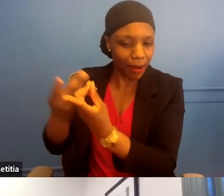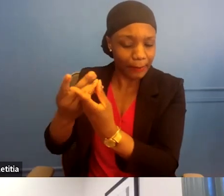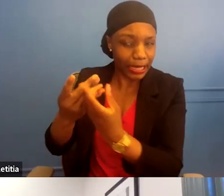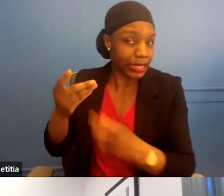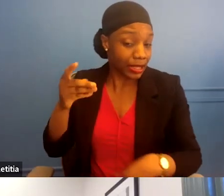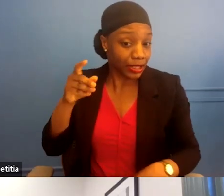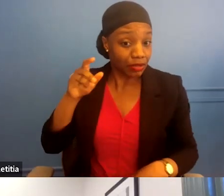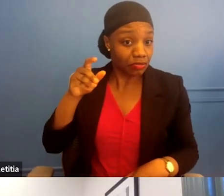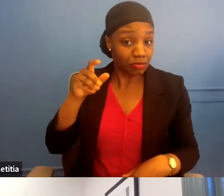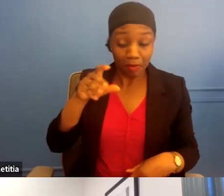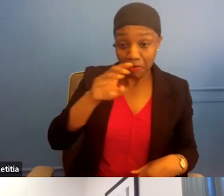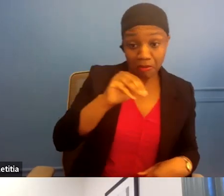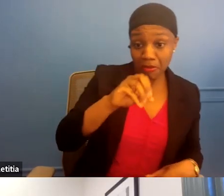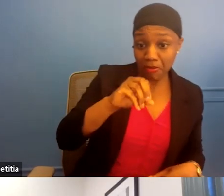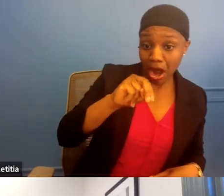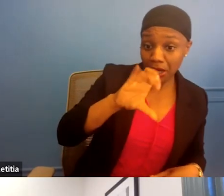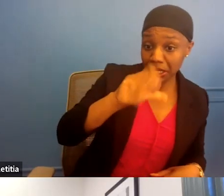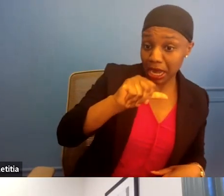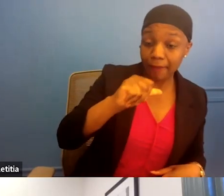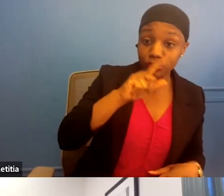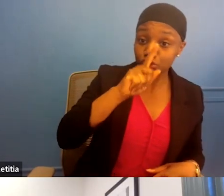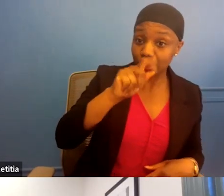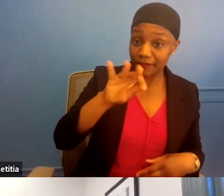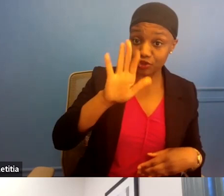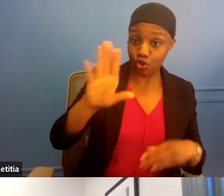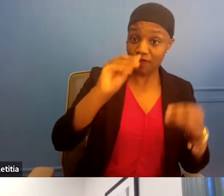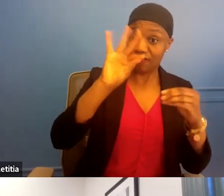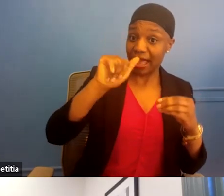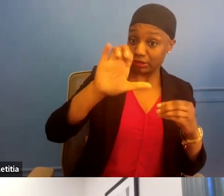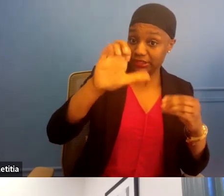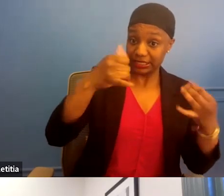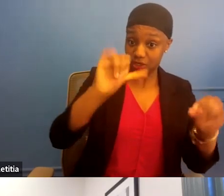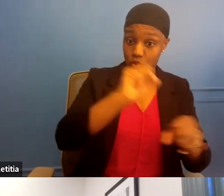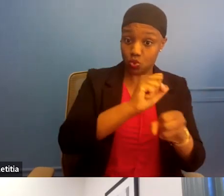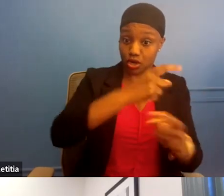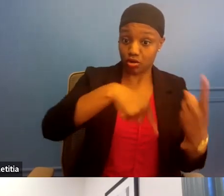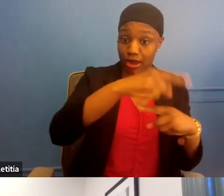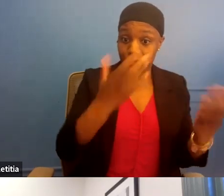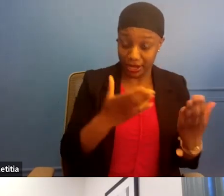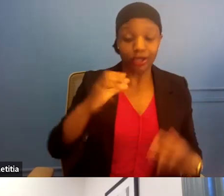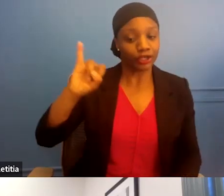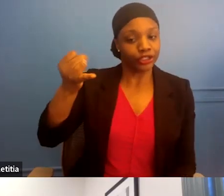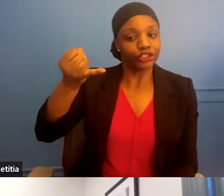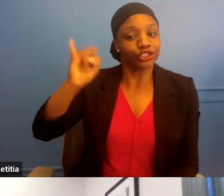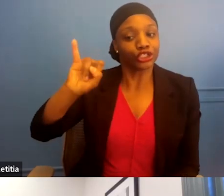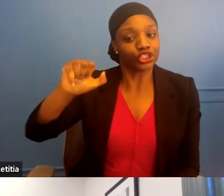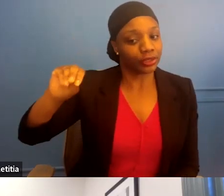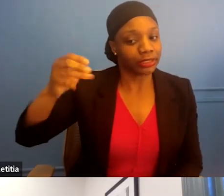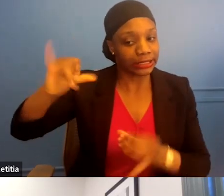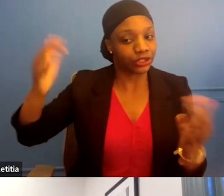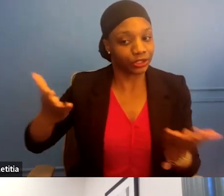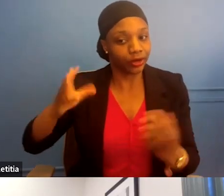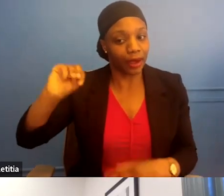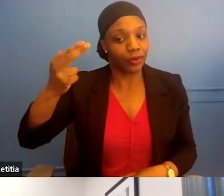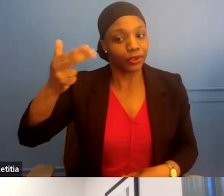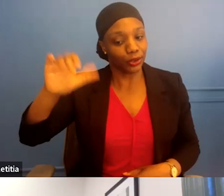faculty that you were working with, Monica, still on the campus, though Professor Hartley is certainly still active here at Mount Holyoke. I'm